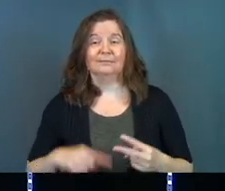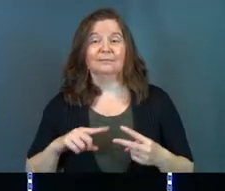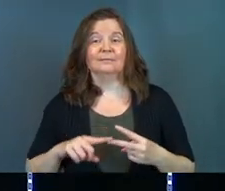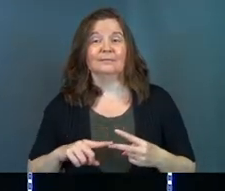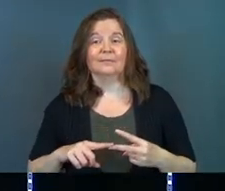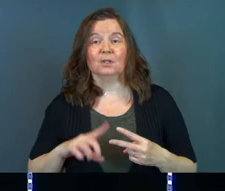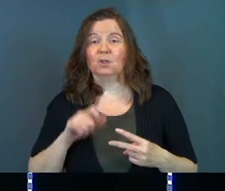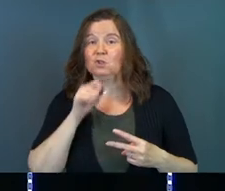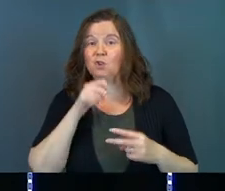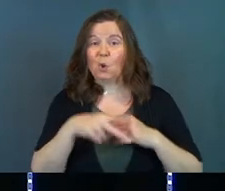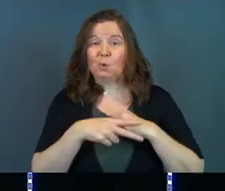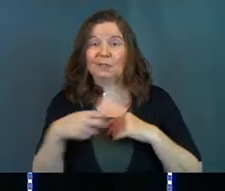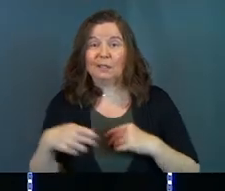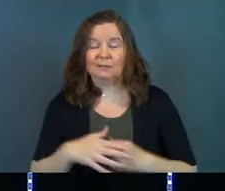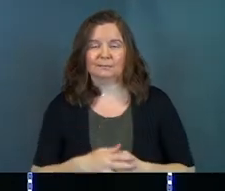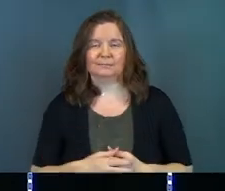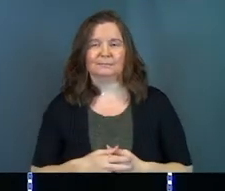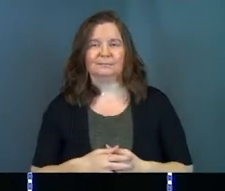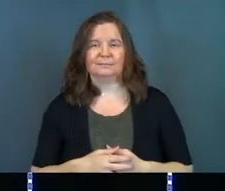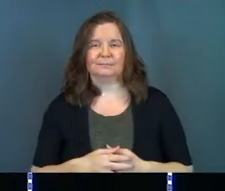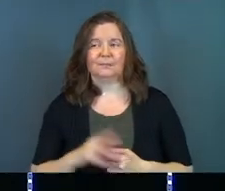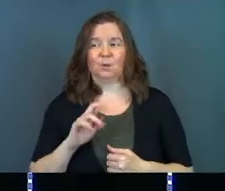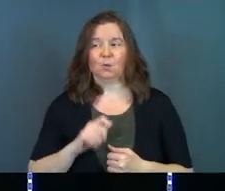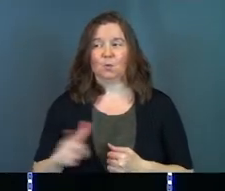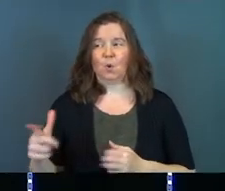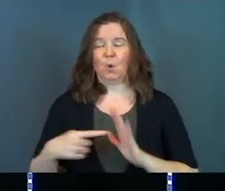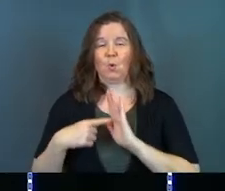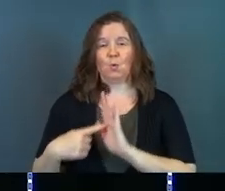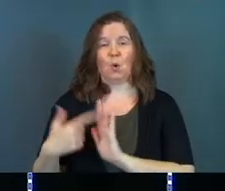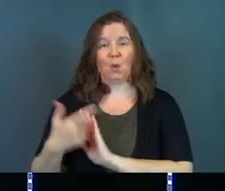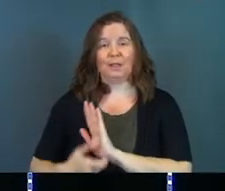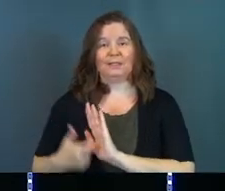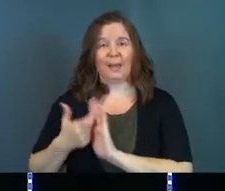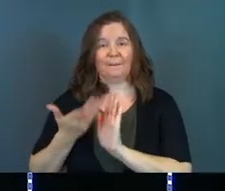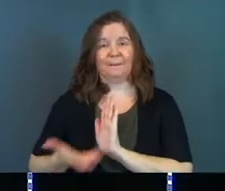Next, do not steal. Roll tape.